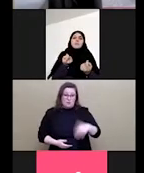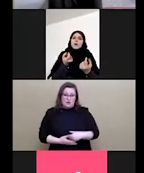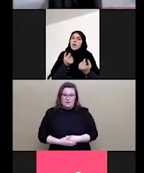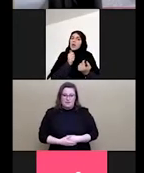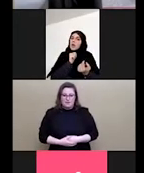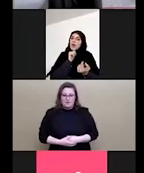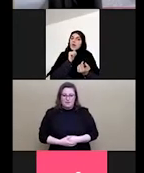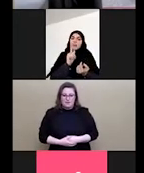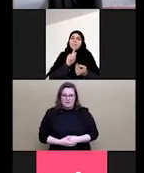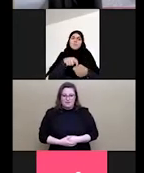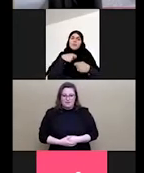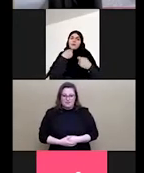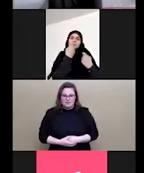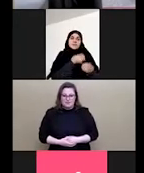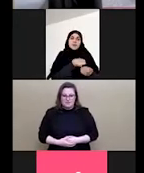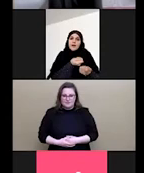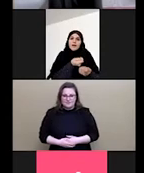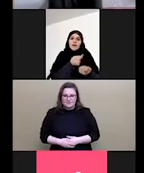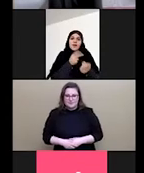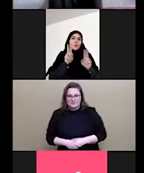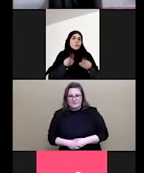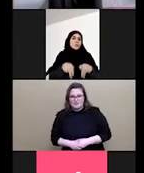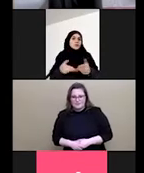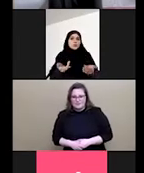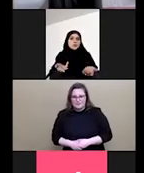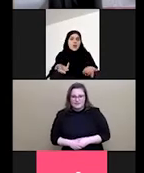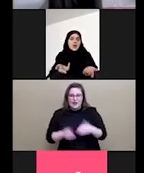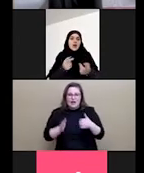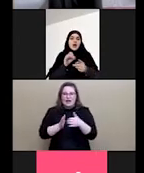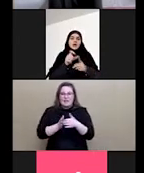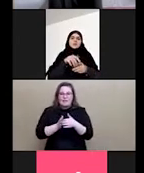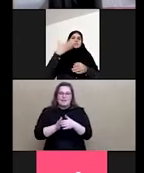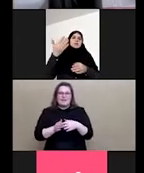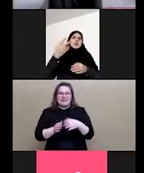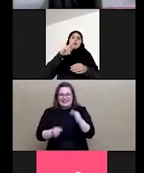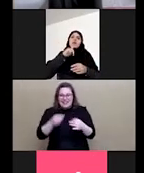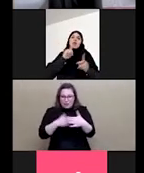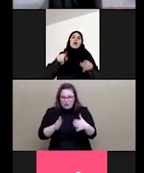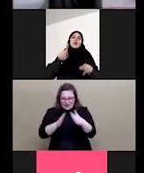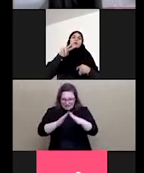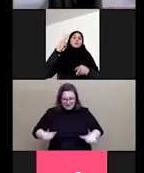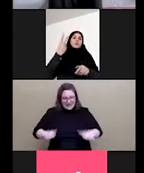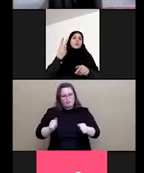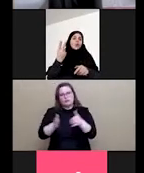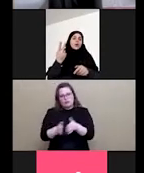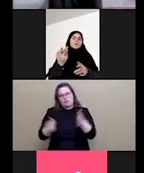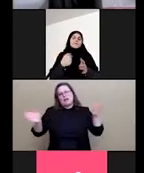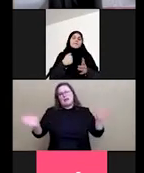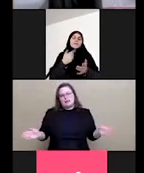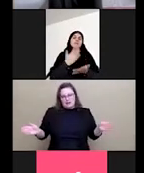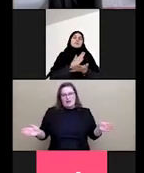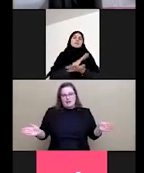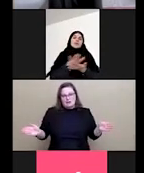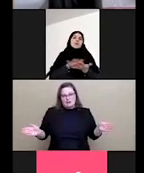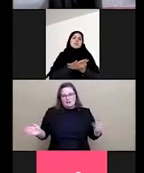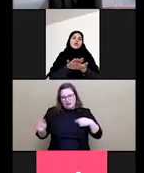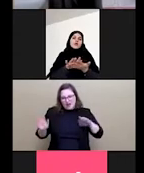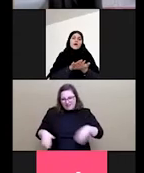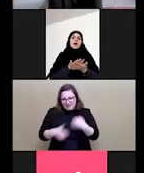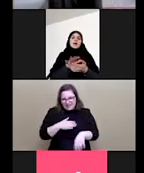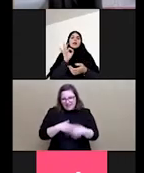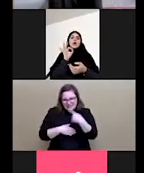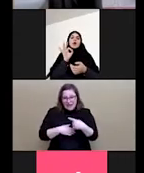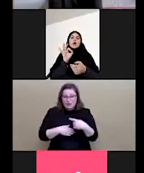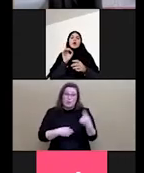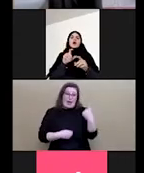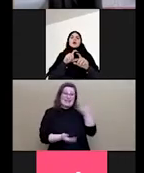explained. Broader definition of peace we already discussed. Basically, the idea is, and that's one of the recommendations